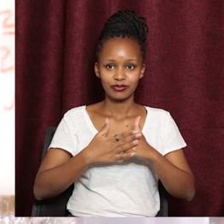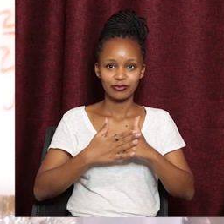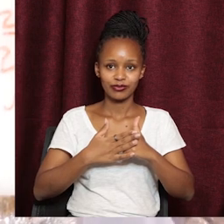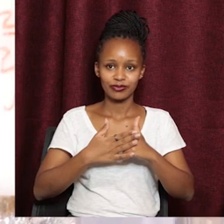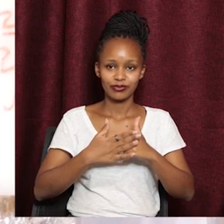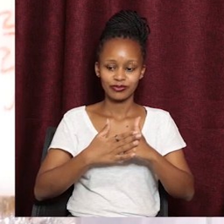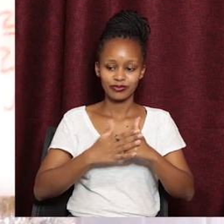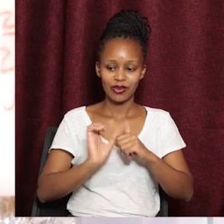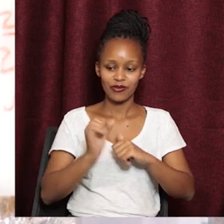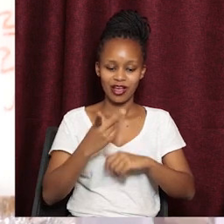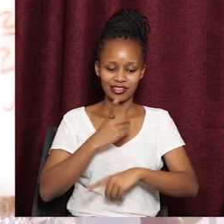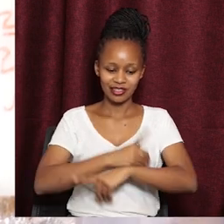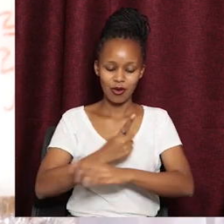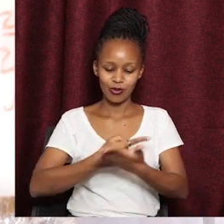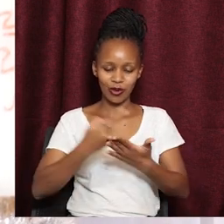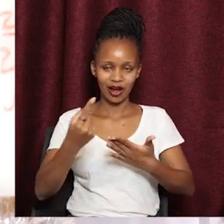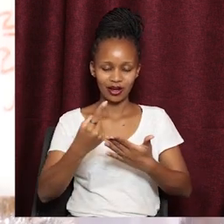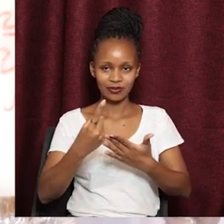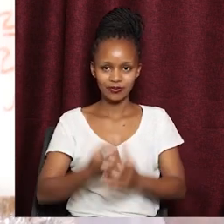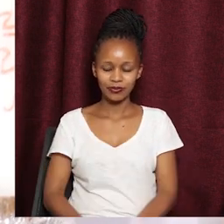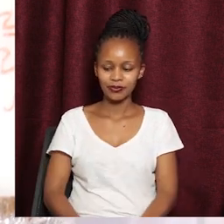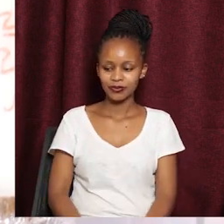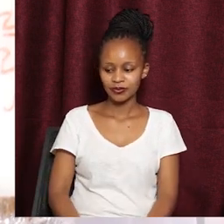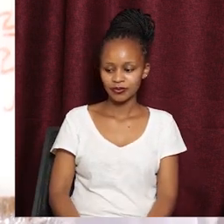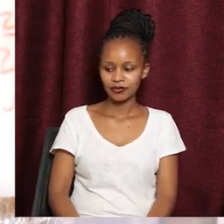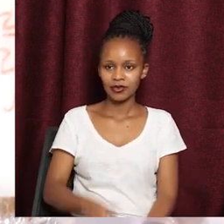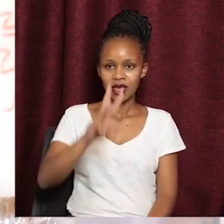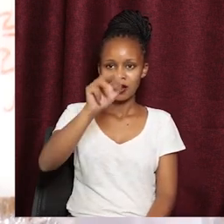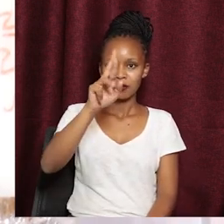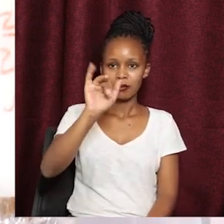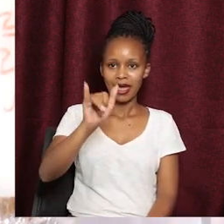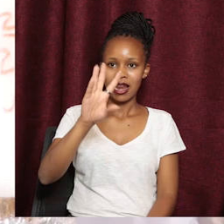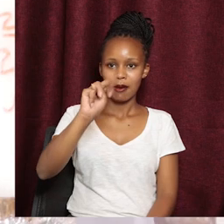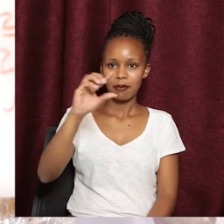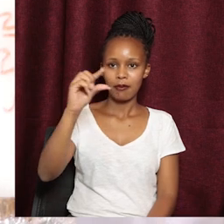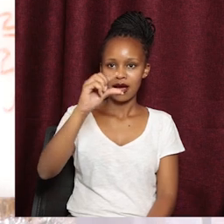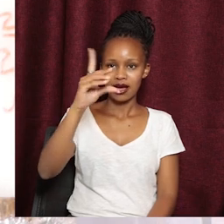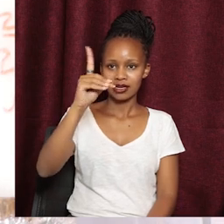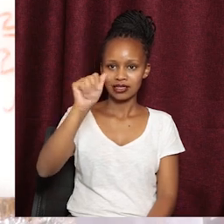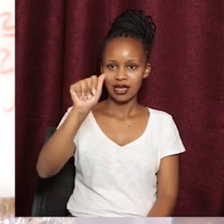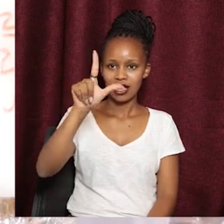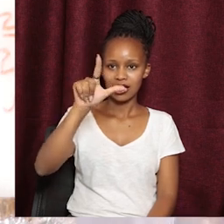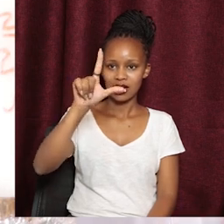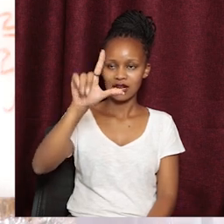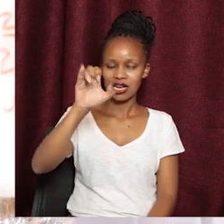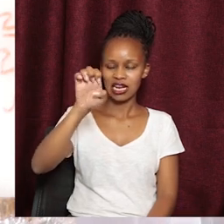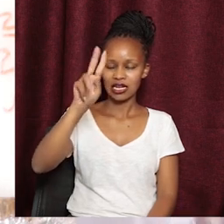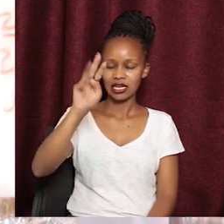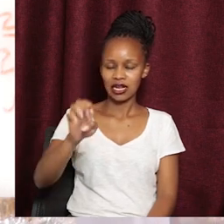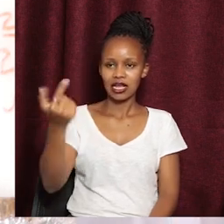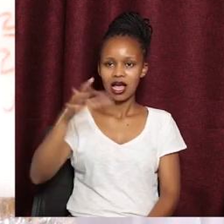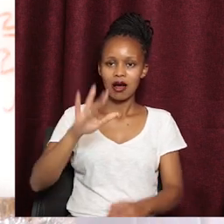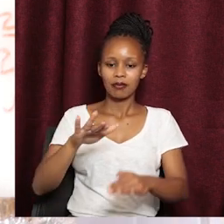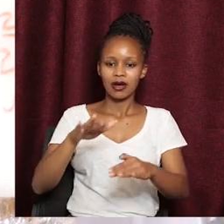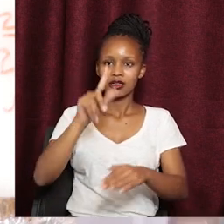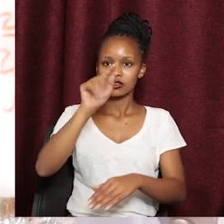On the first day of the week, Mary Magdalene came to the tomb early, while